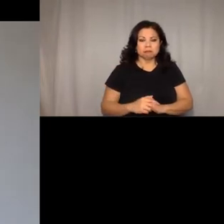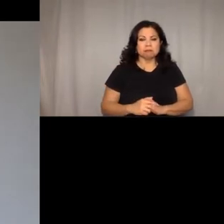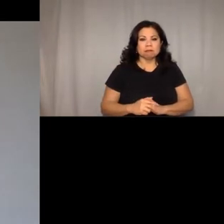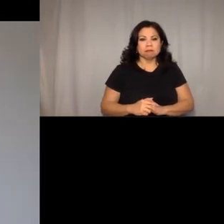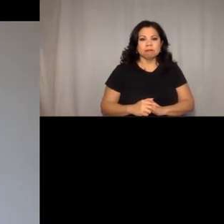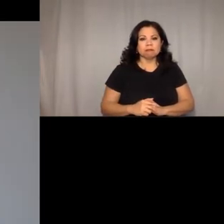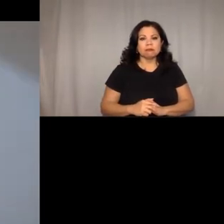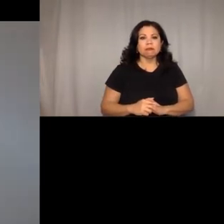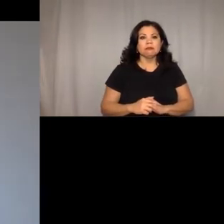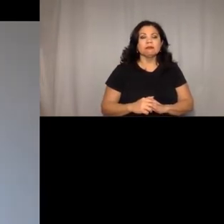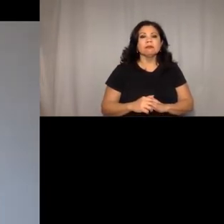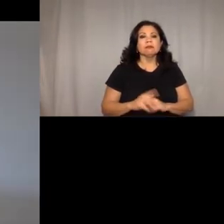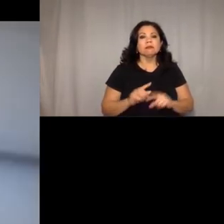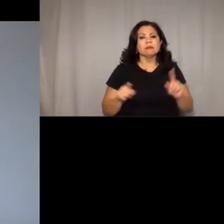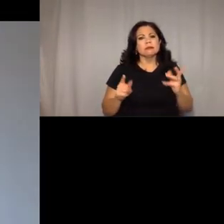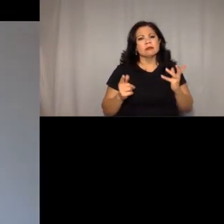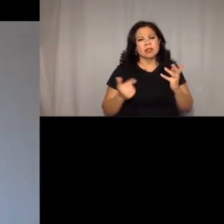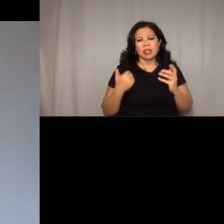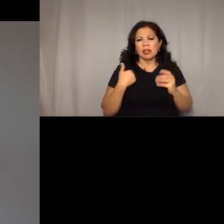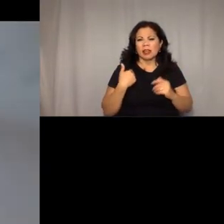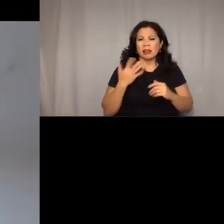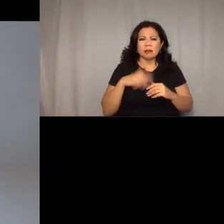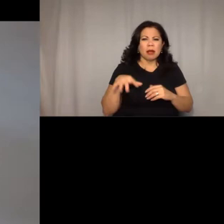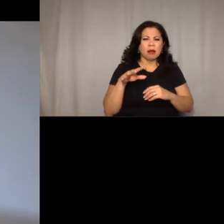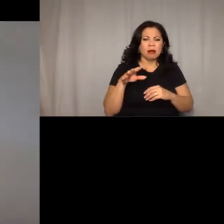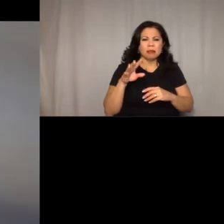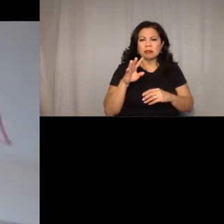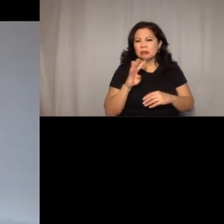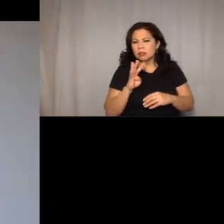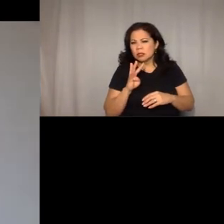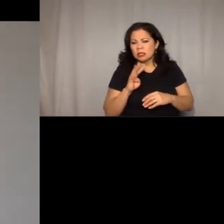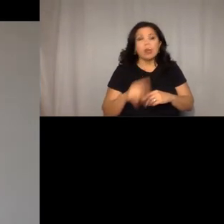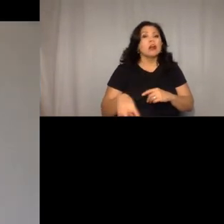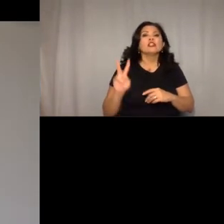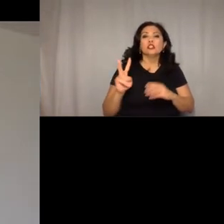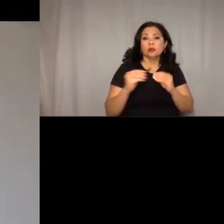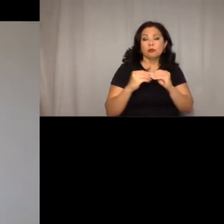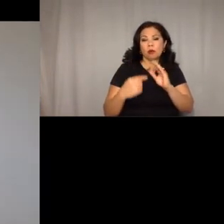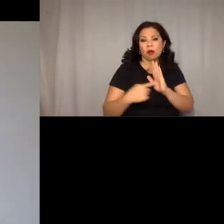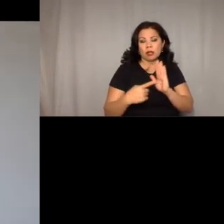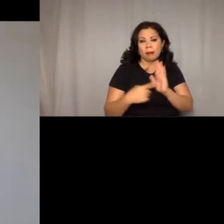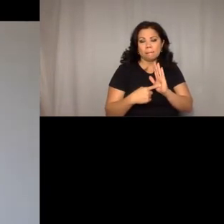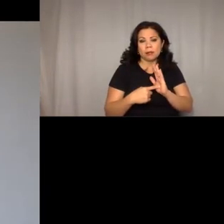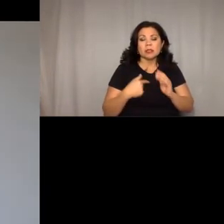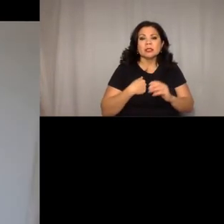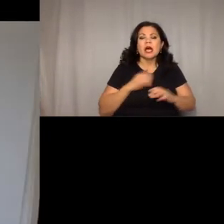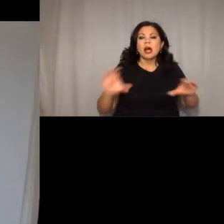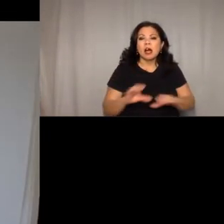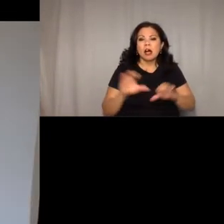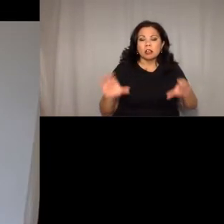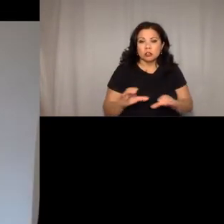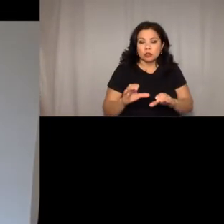right. But we have about four more, how many examples? Two more examples.